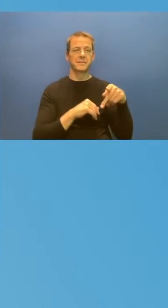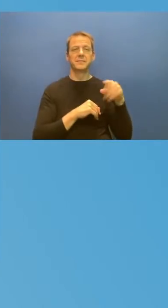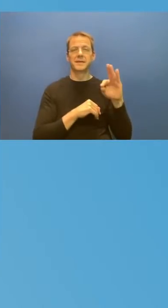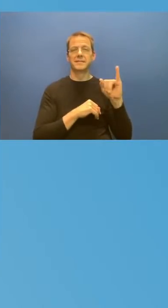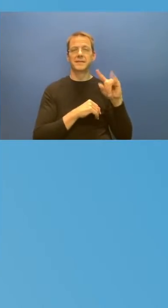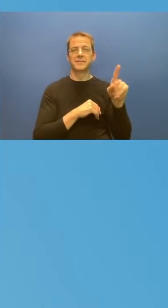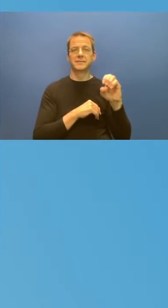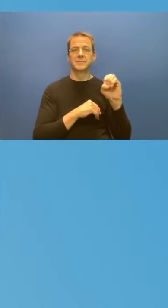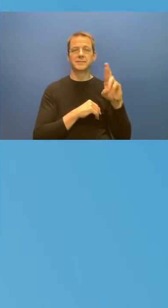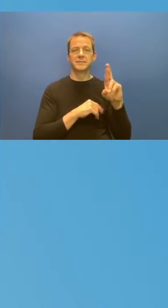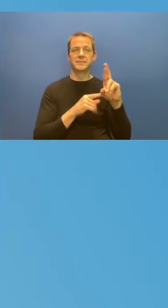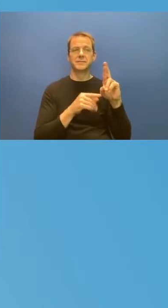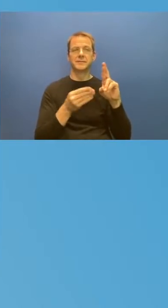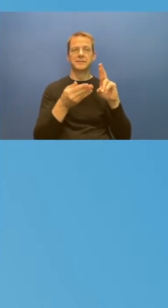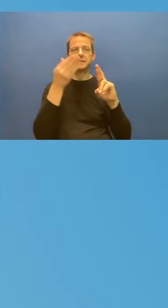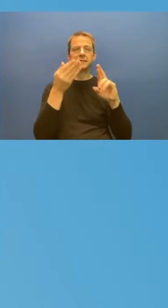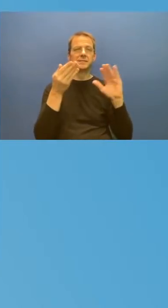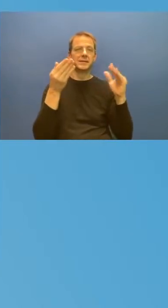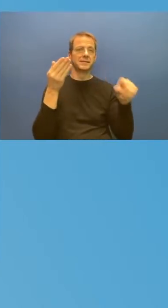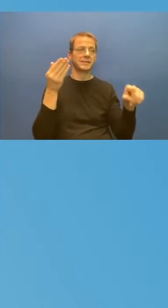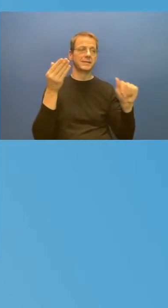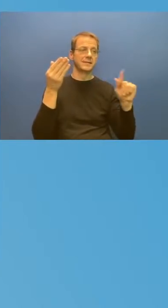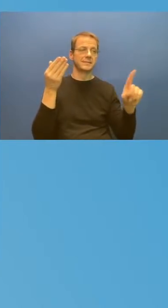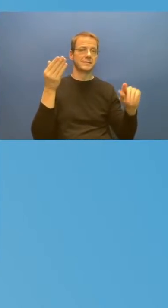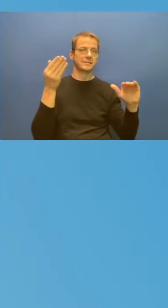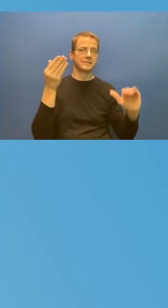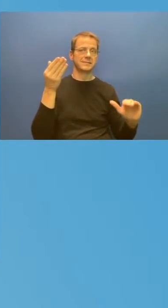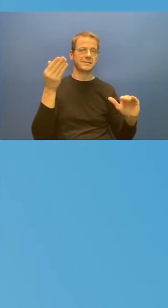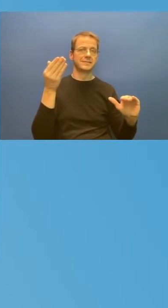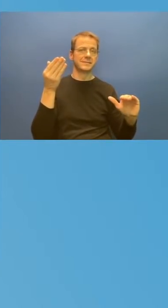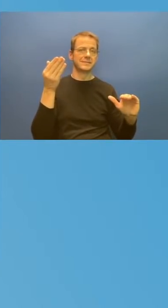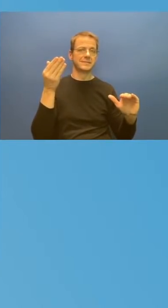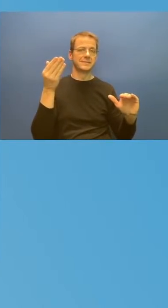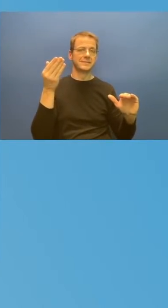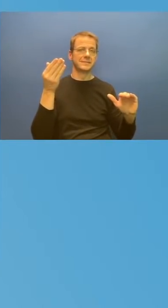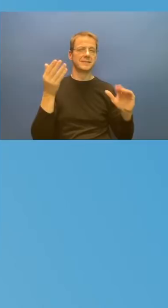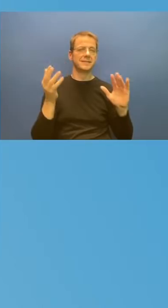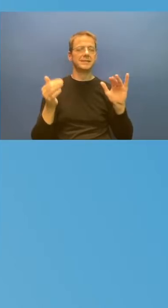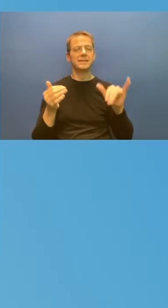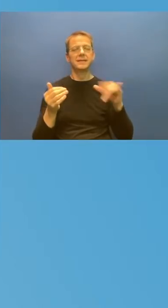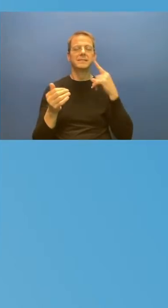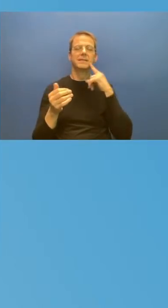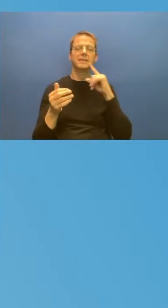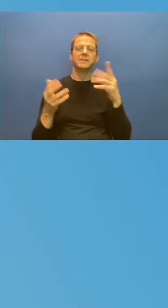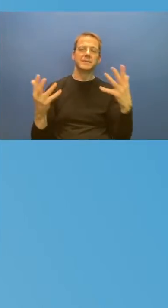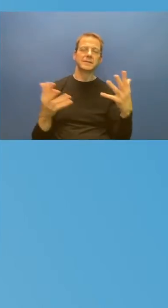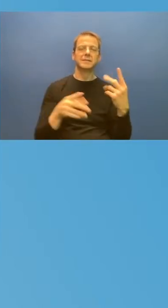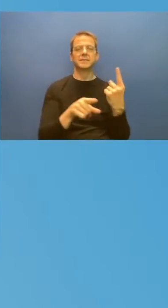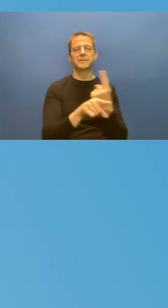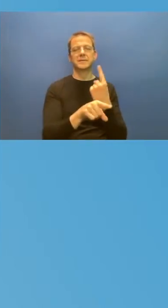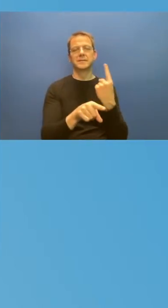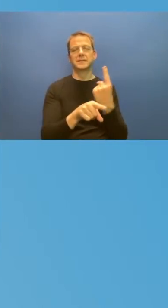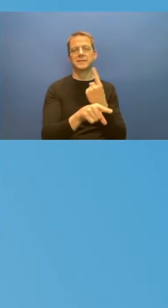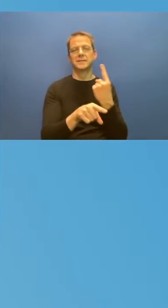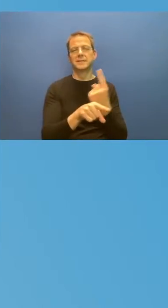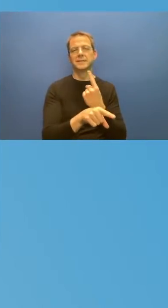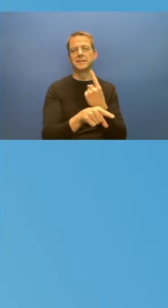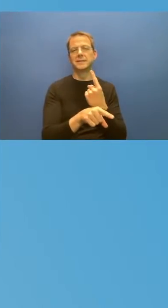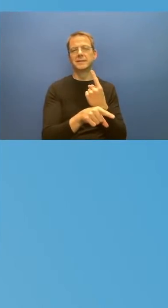variants. So I'll be looking for that and parsing out specifically where the cases are.